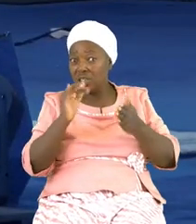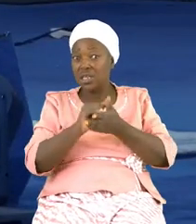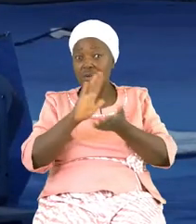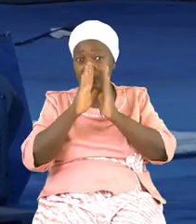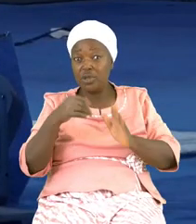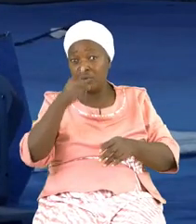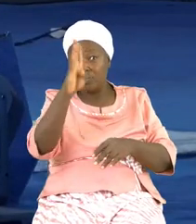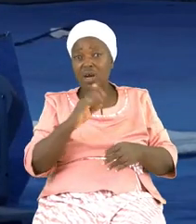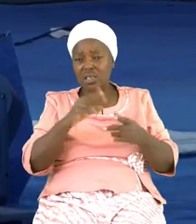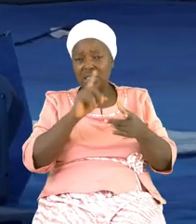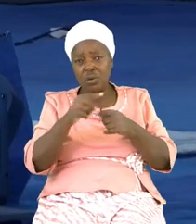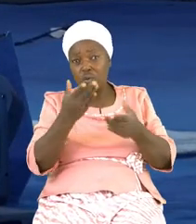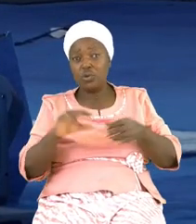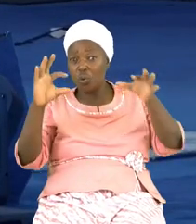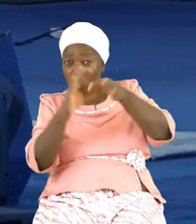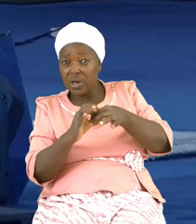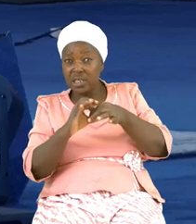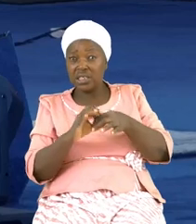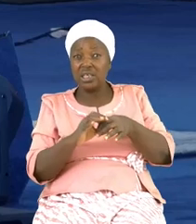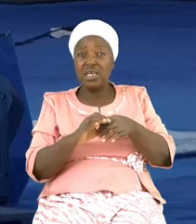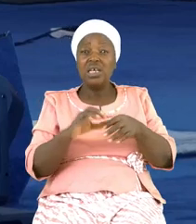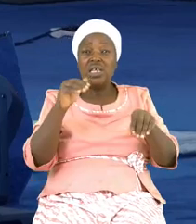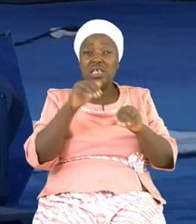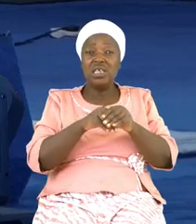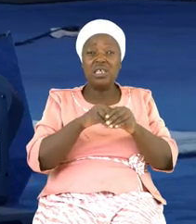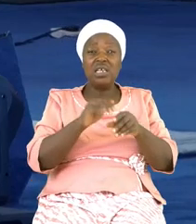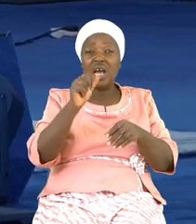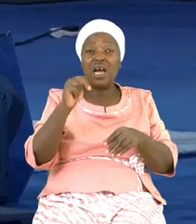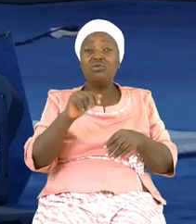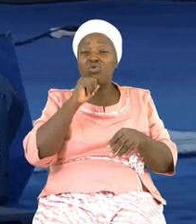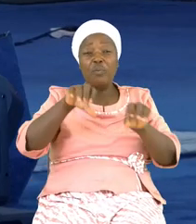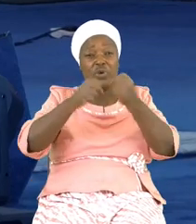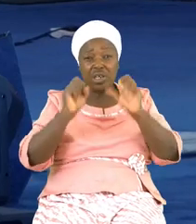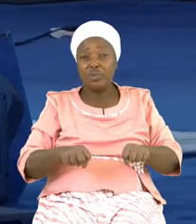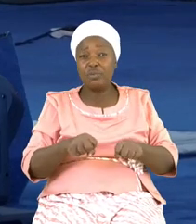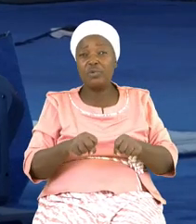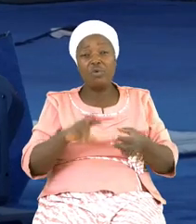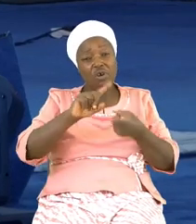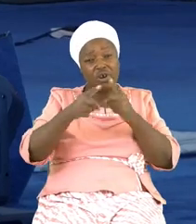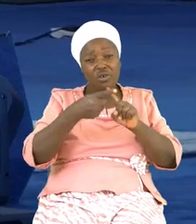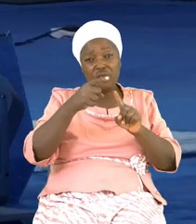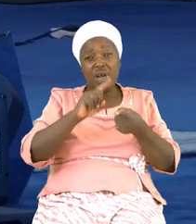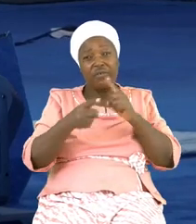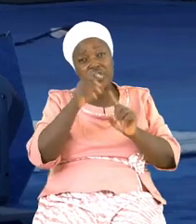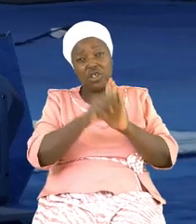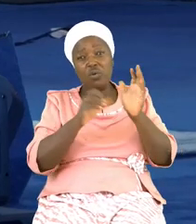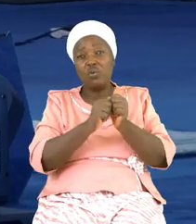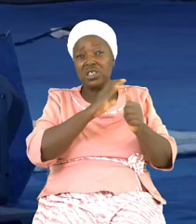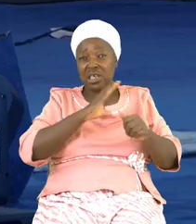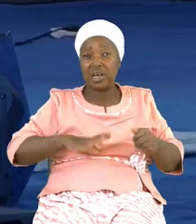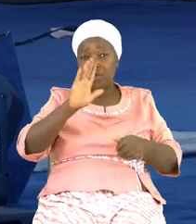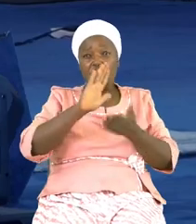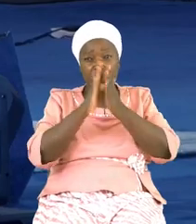connect in an unbreakable relationship with Christ, your peace right